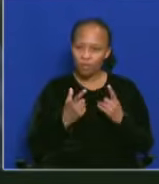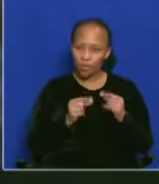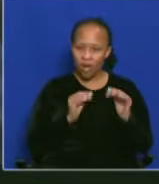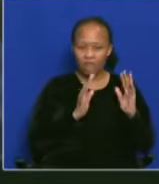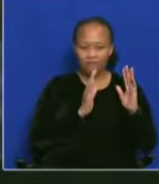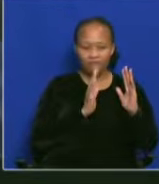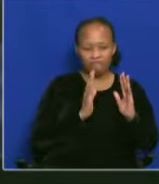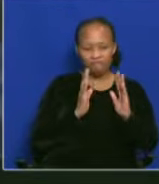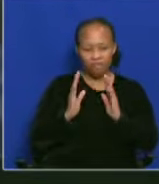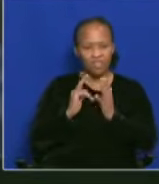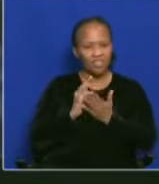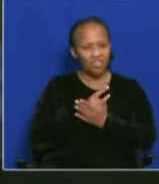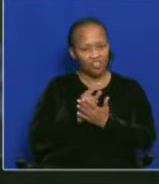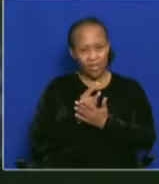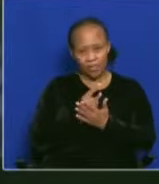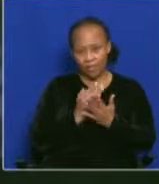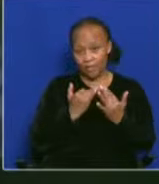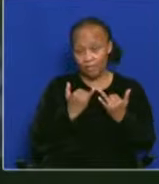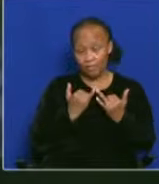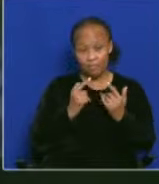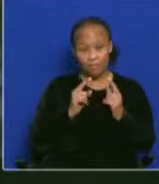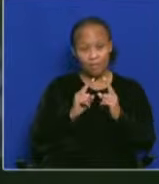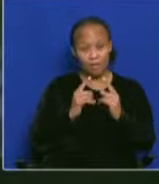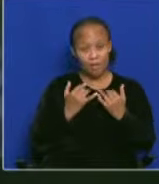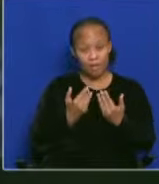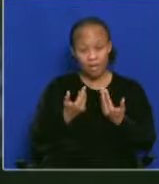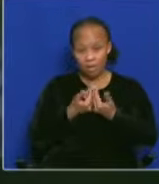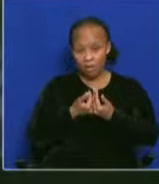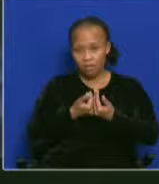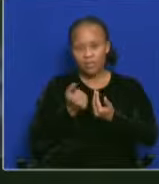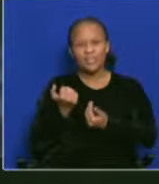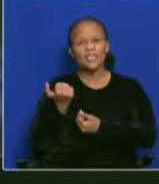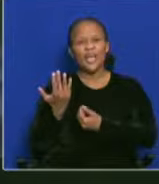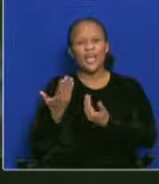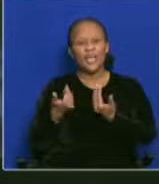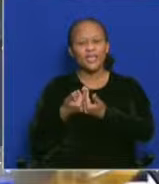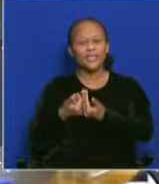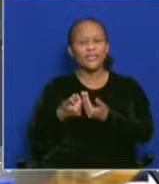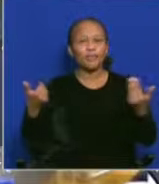separated out the tenders because there's more than one